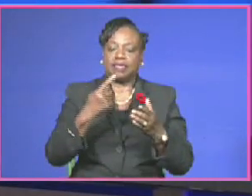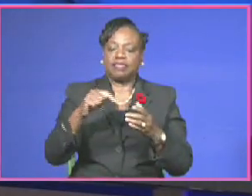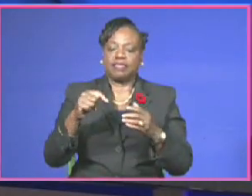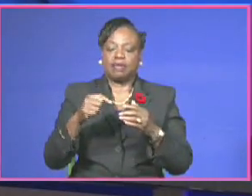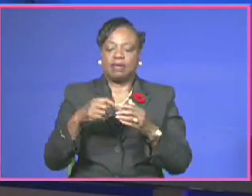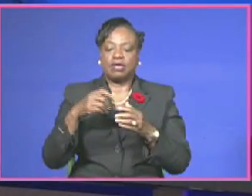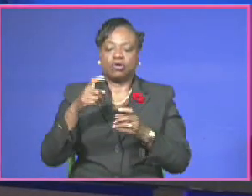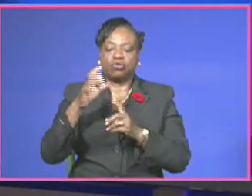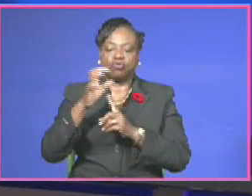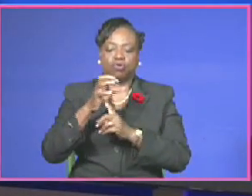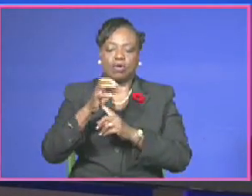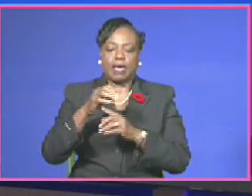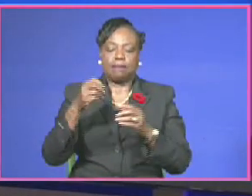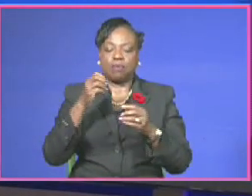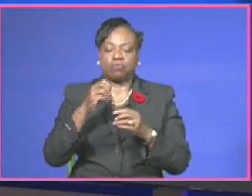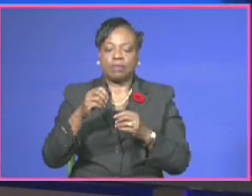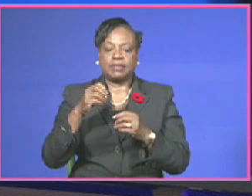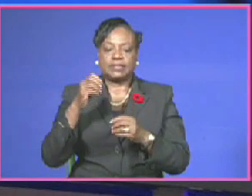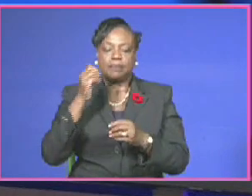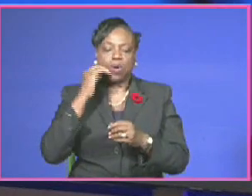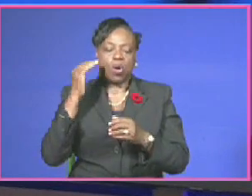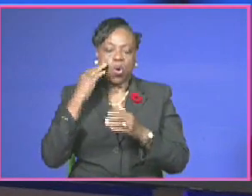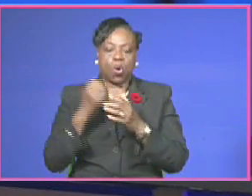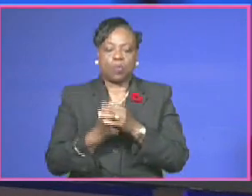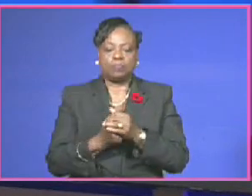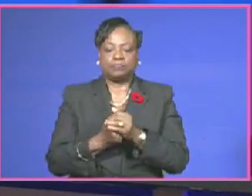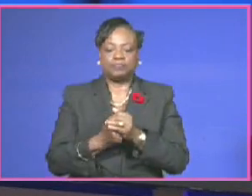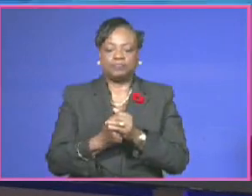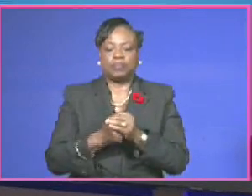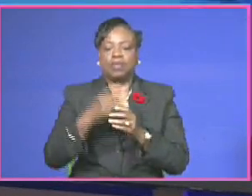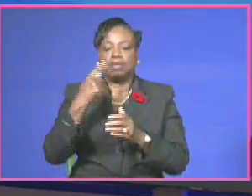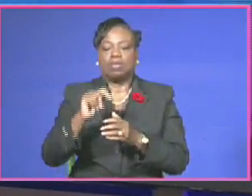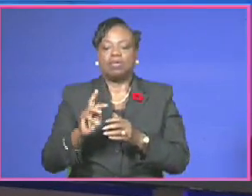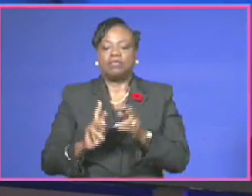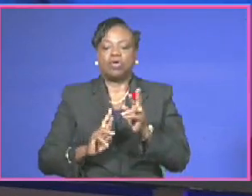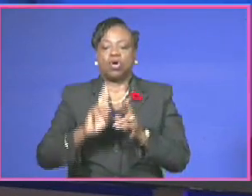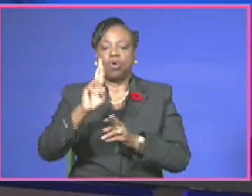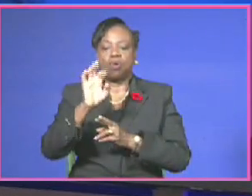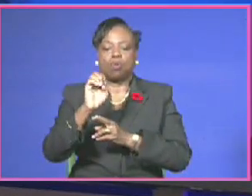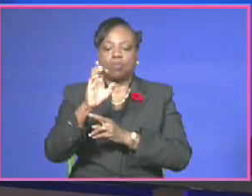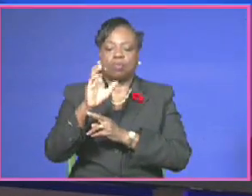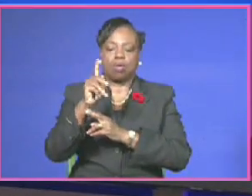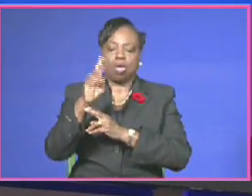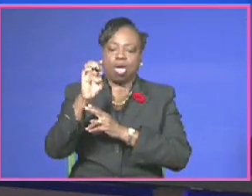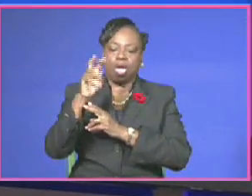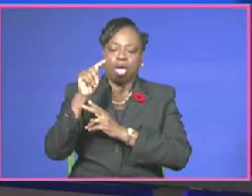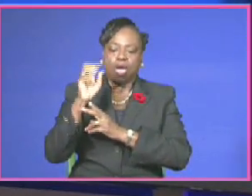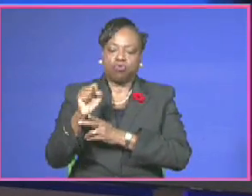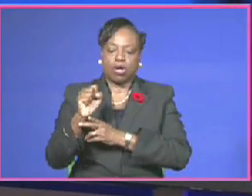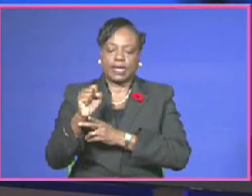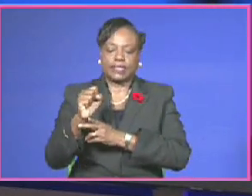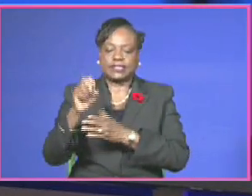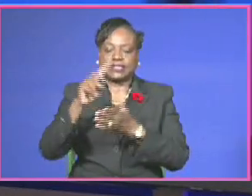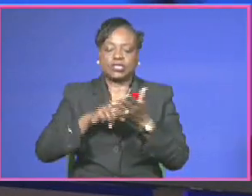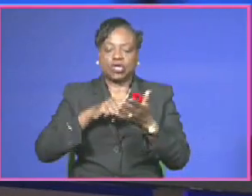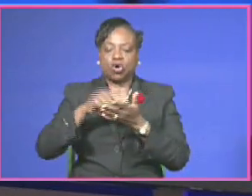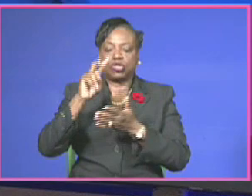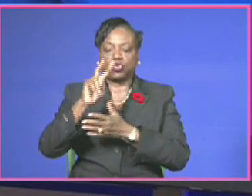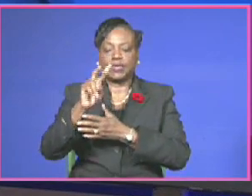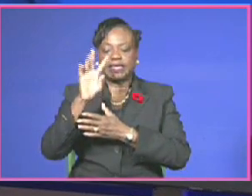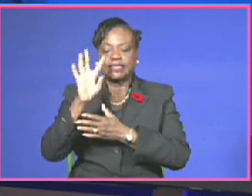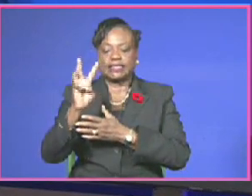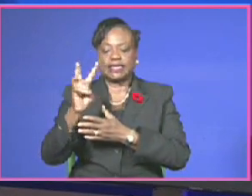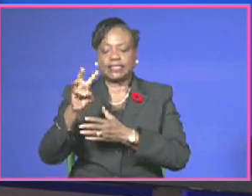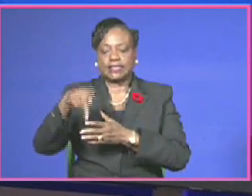at one point, 18 of which came from second shot opportunities. They were able to score 26 points off